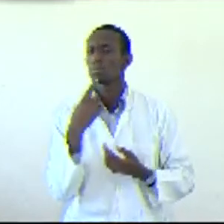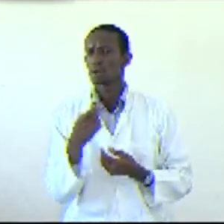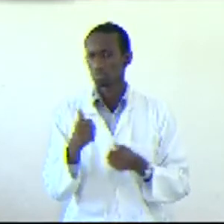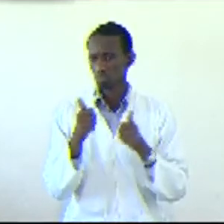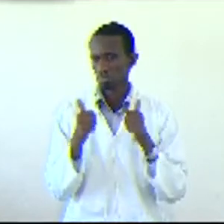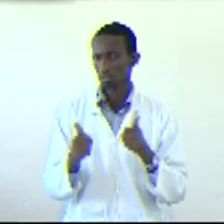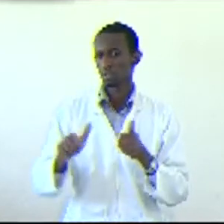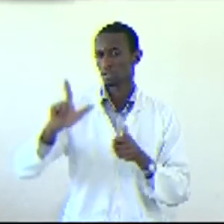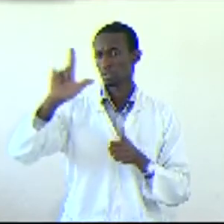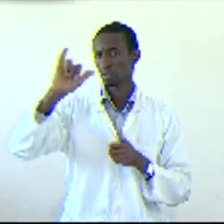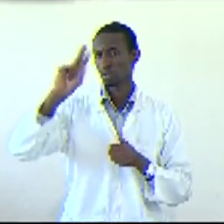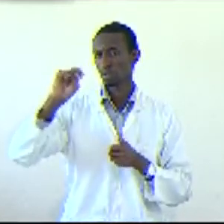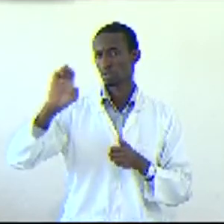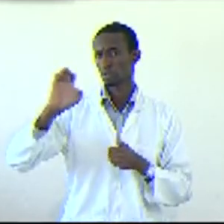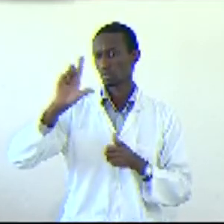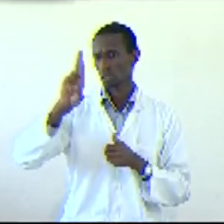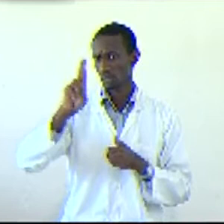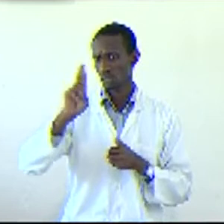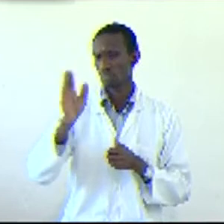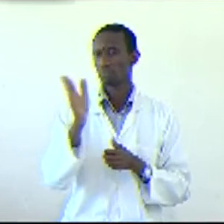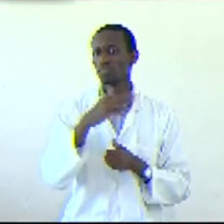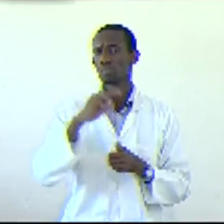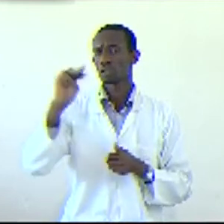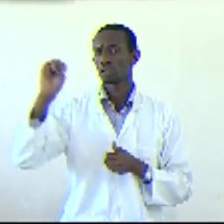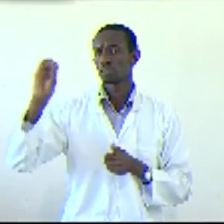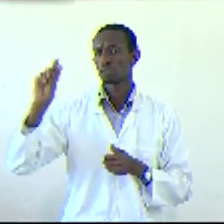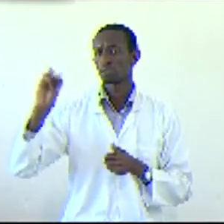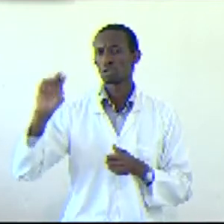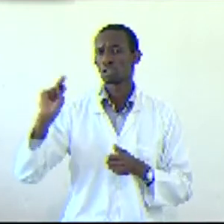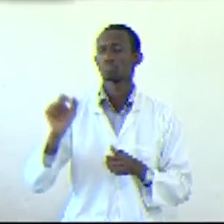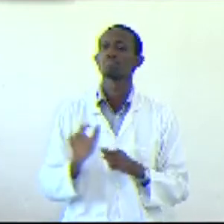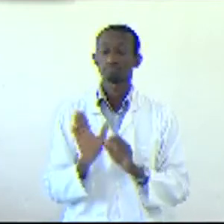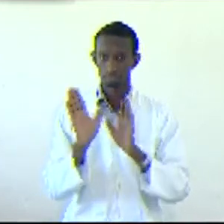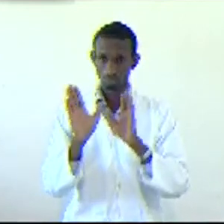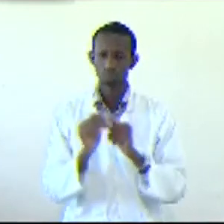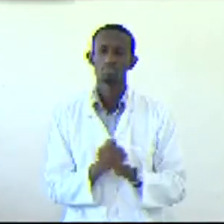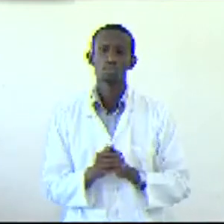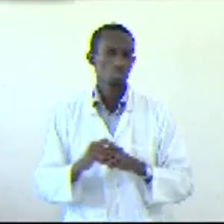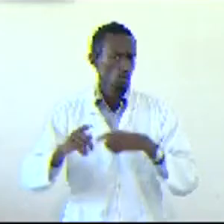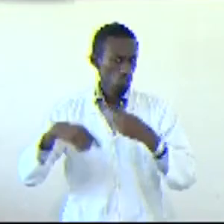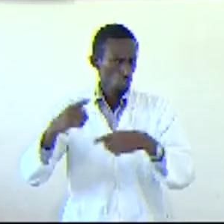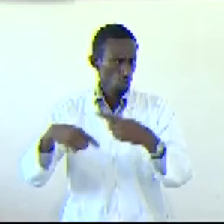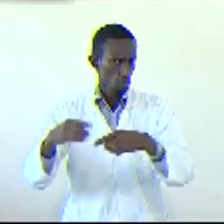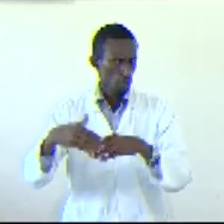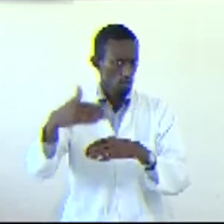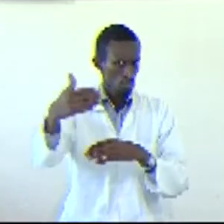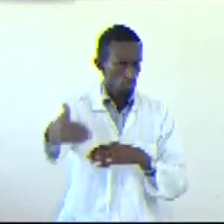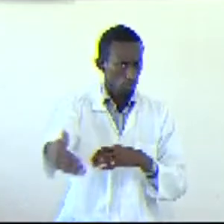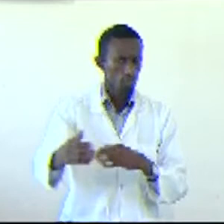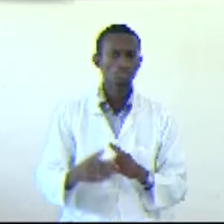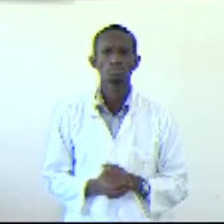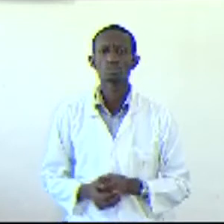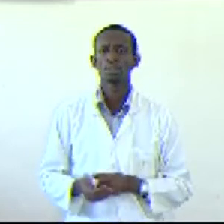momentum. Okay, let's now move on to the next point, and this is the principle of conservation